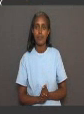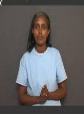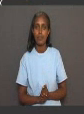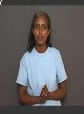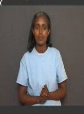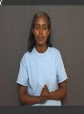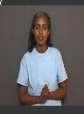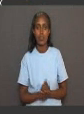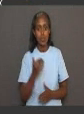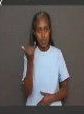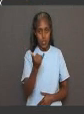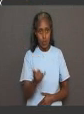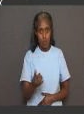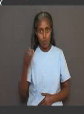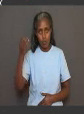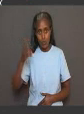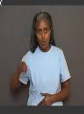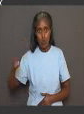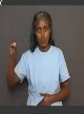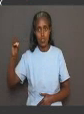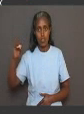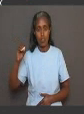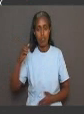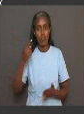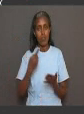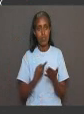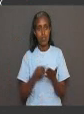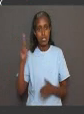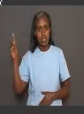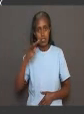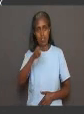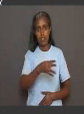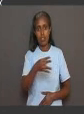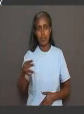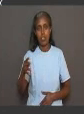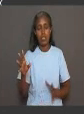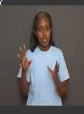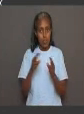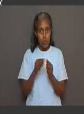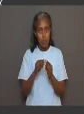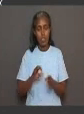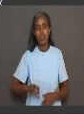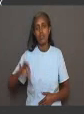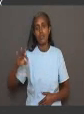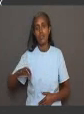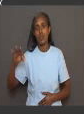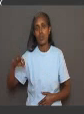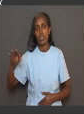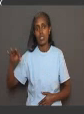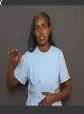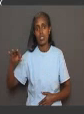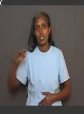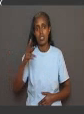To draw the ogive for this table, the cumulative frequency